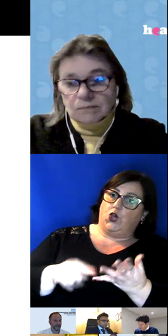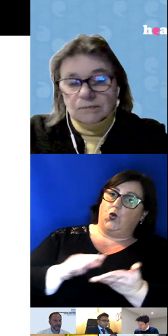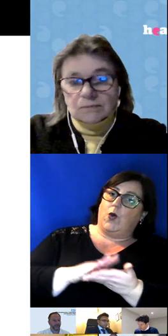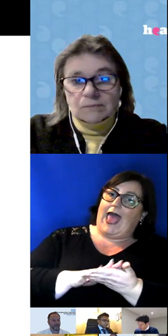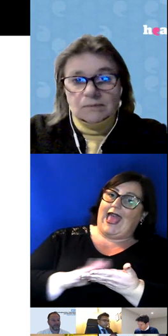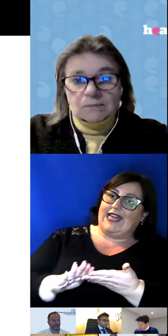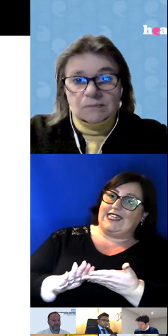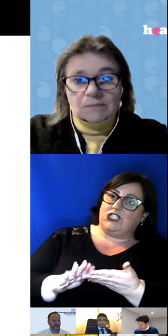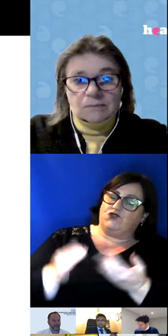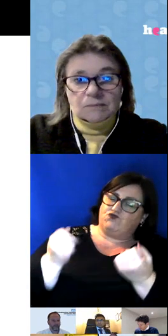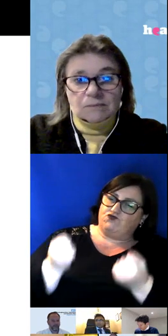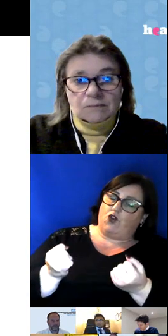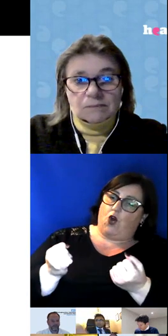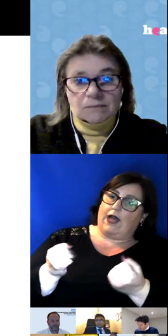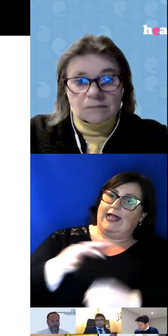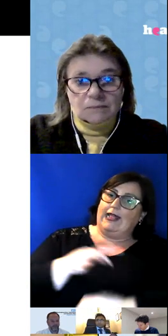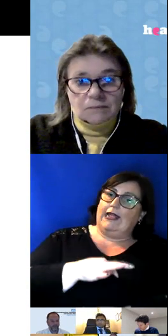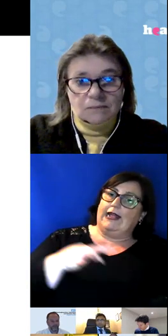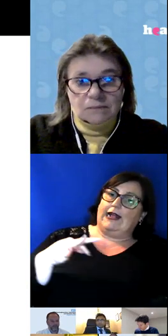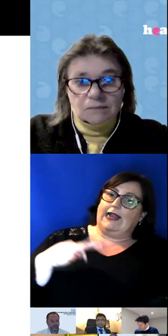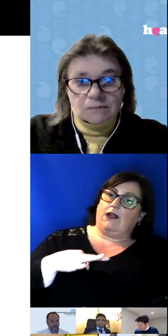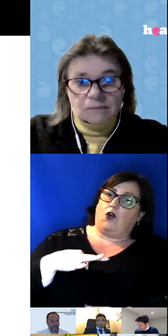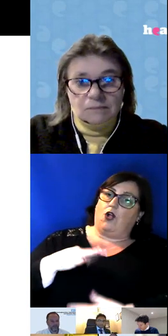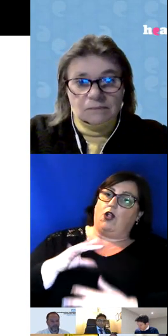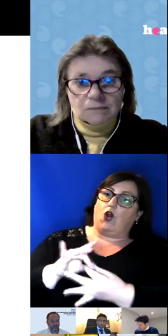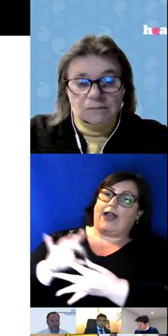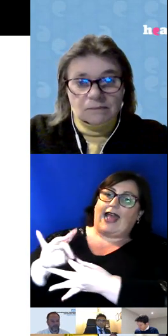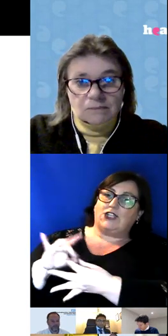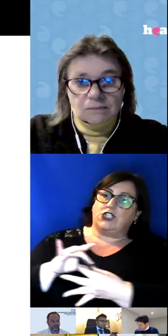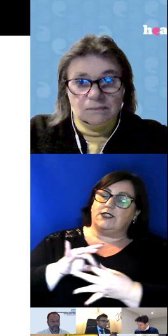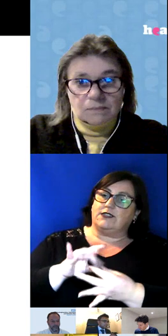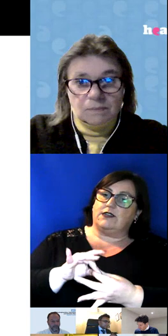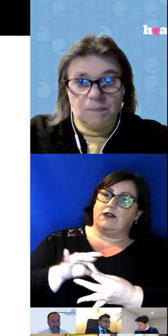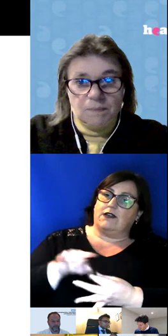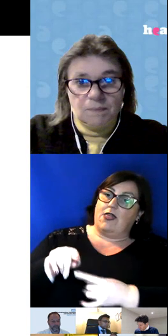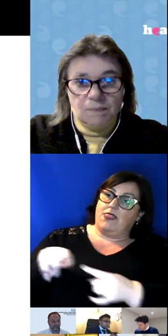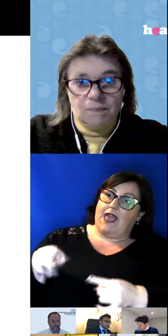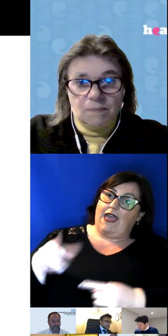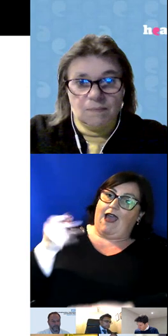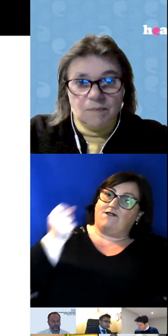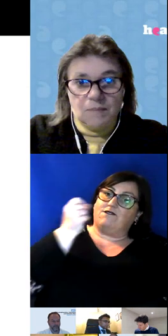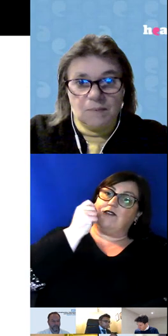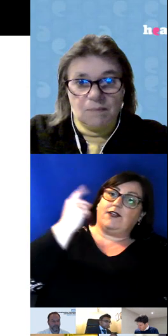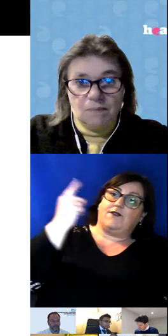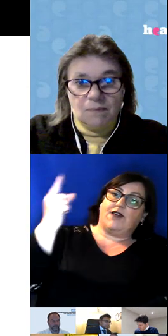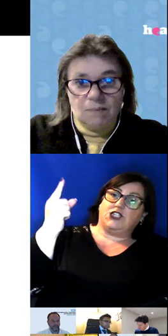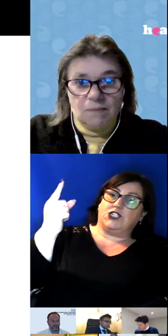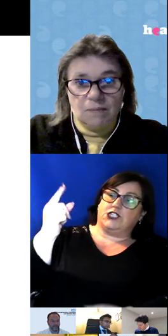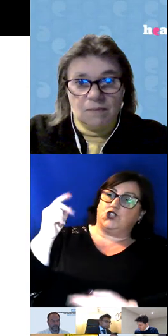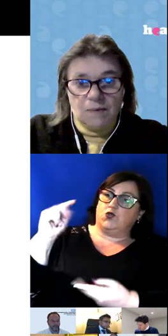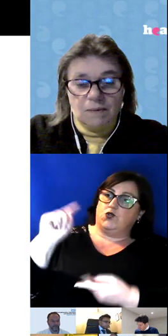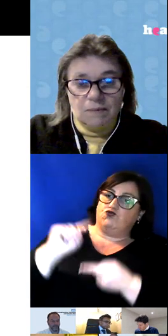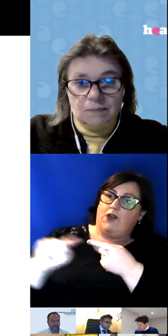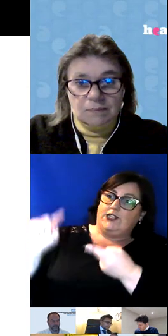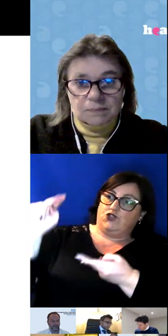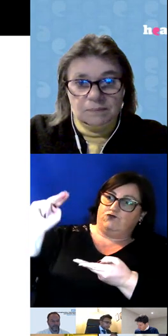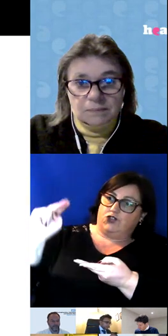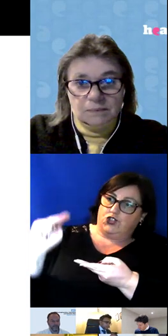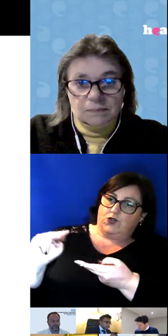connections. We've got innovations that are relevant in terms of reducing A&E and reducing